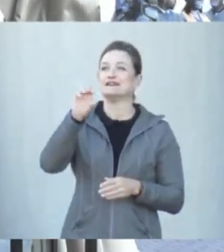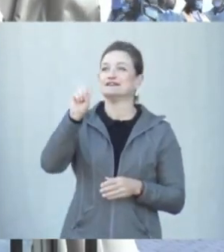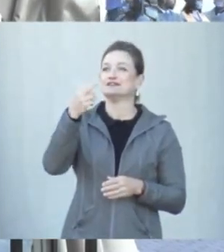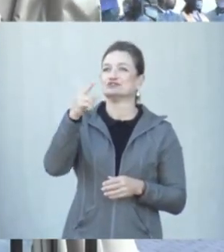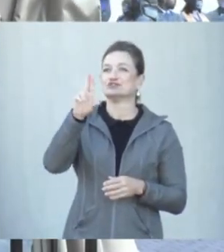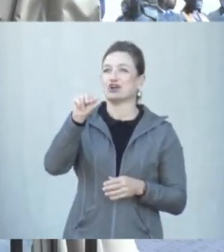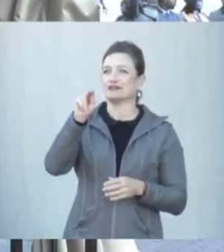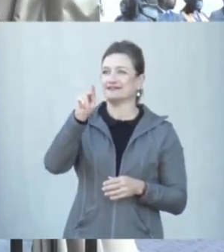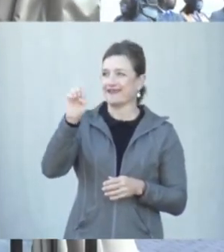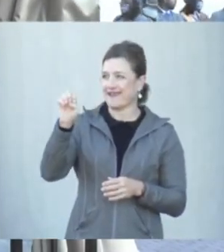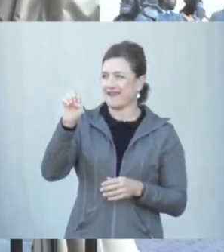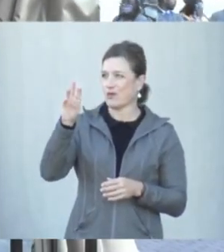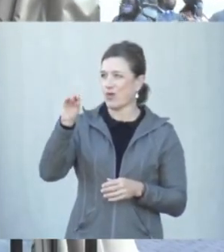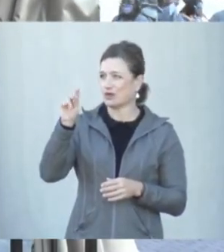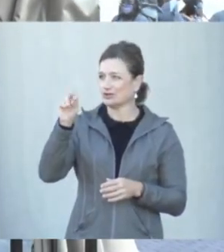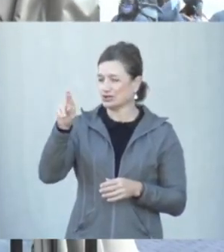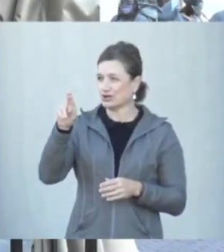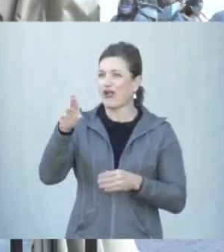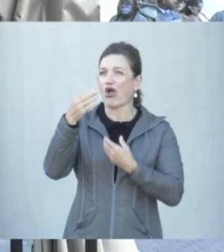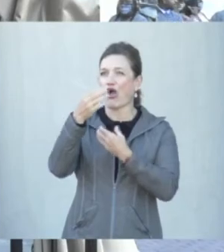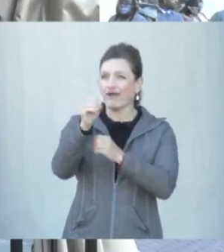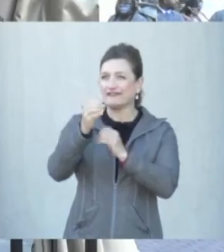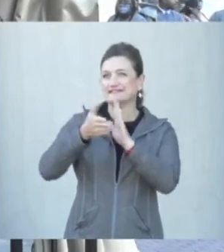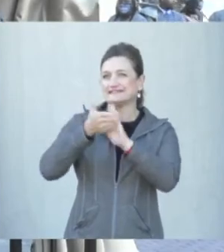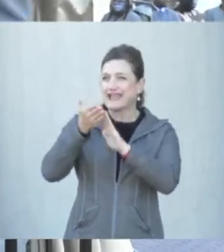Shantae Walter, Office Administration.